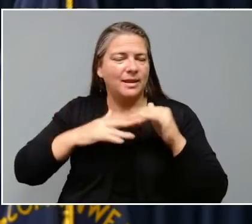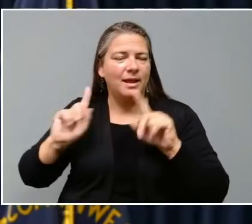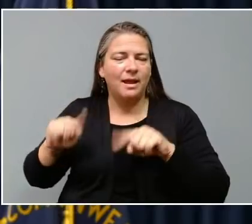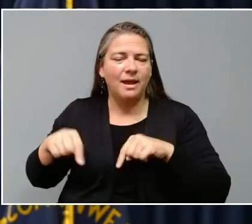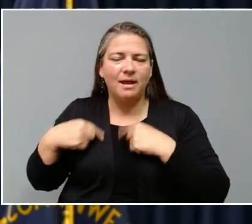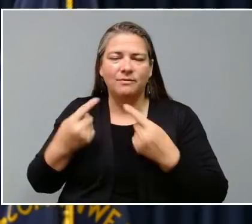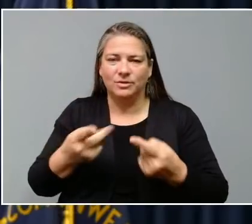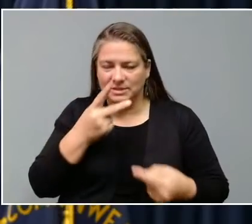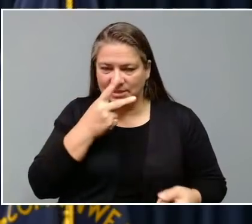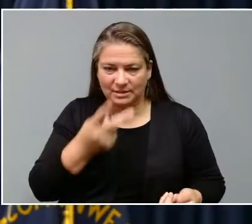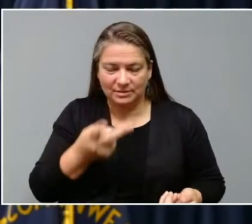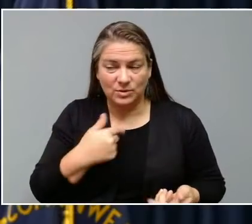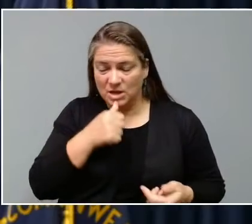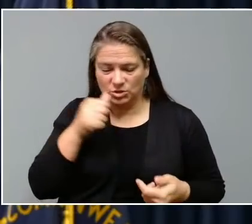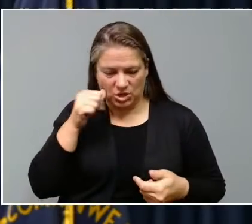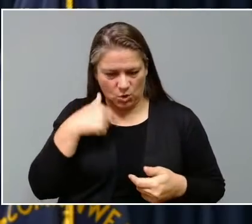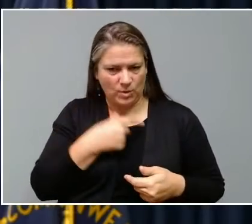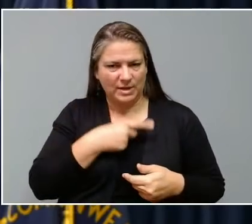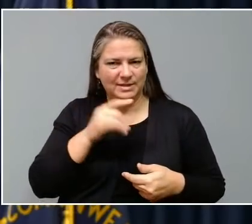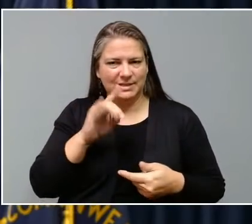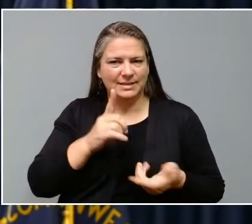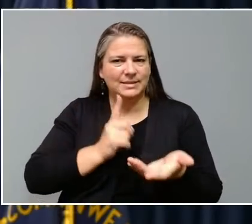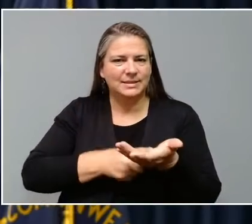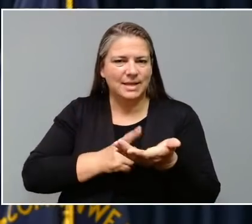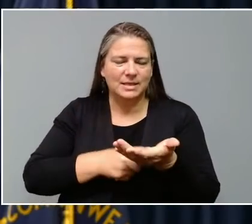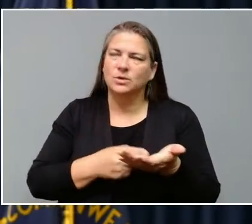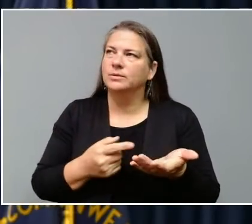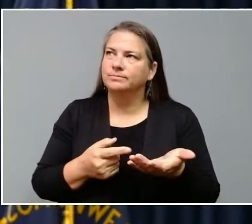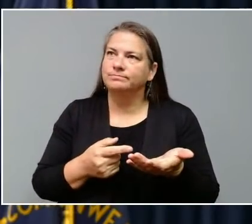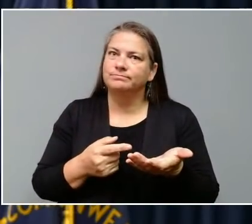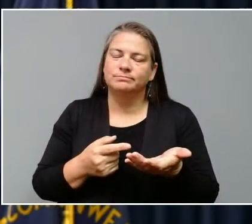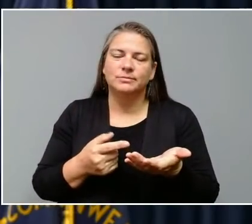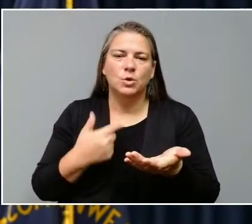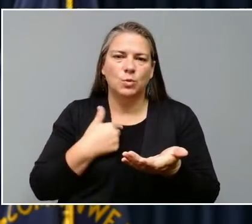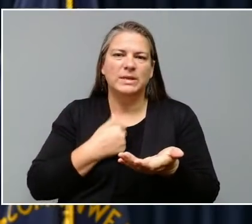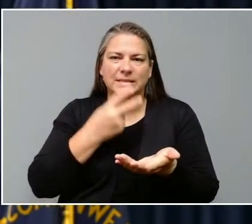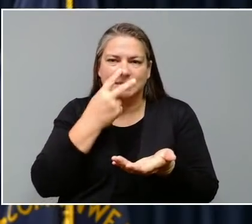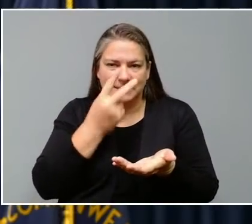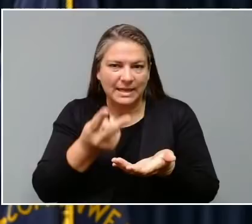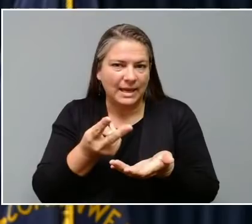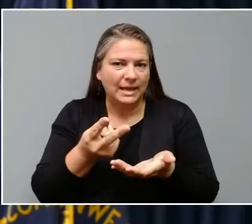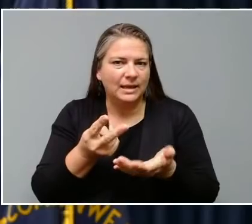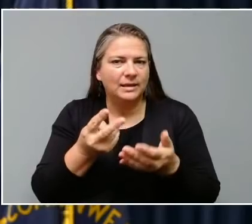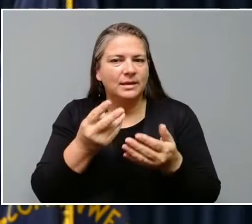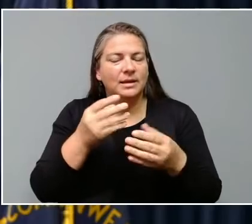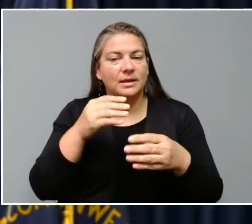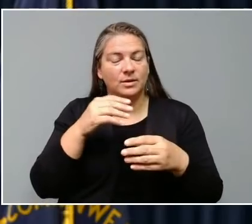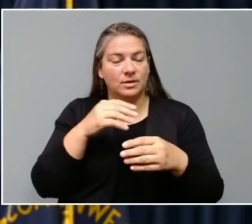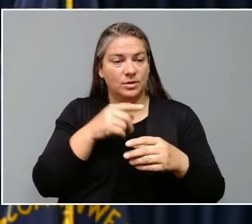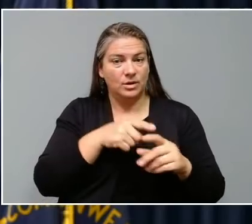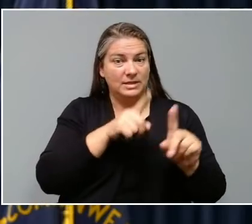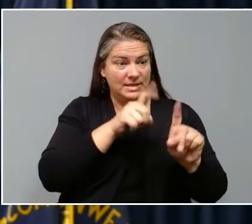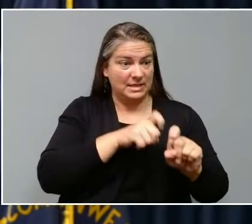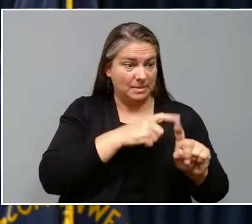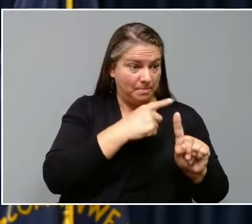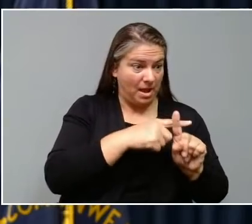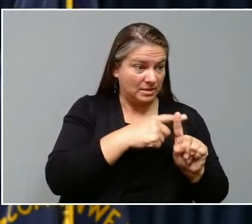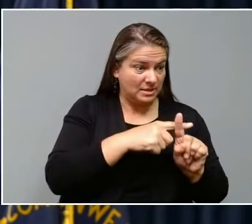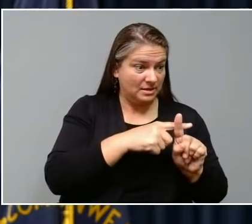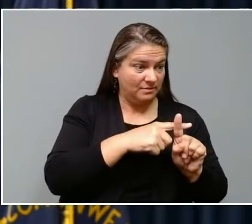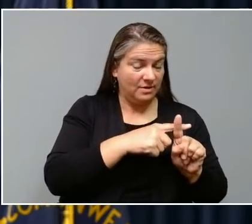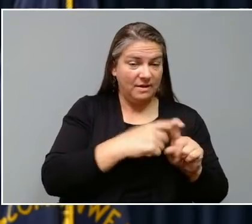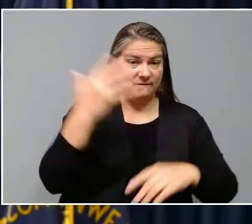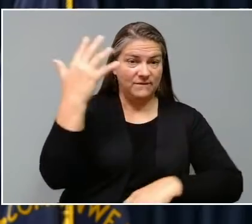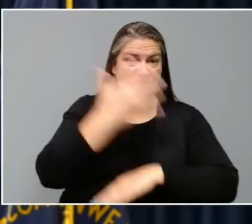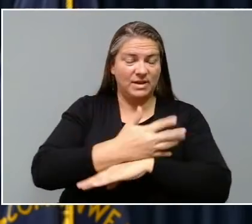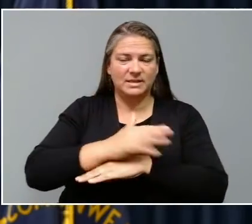an individual, or at least I received the information, that went in 5 days from testing positive to dead, and they were